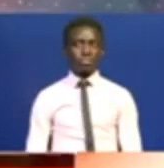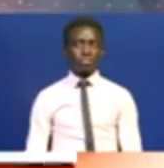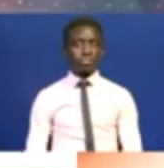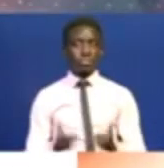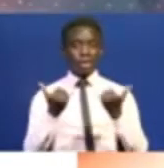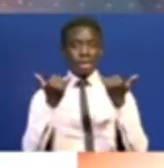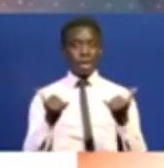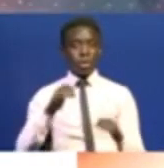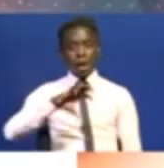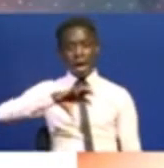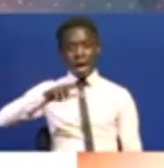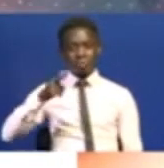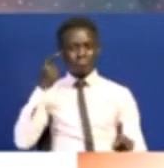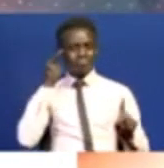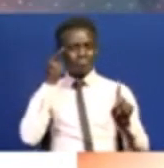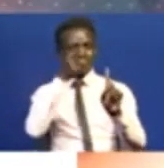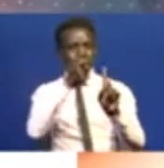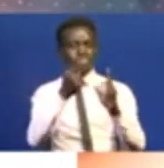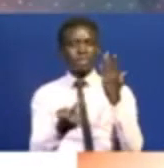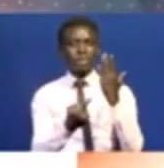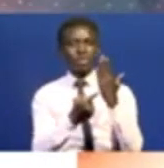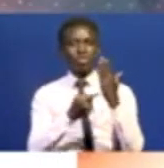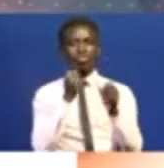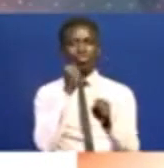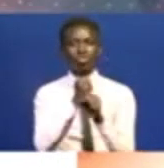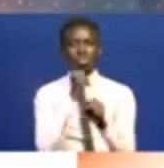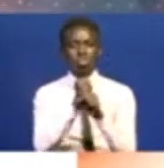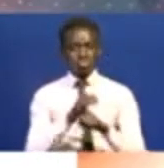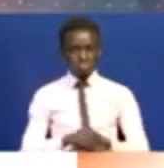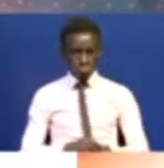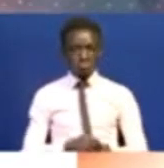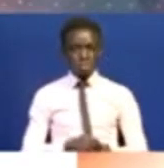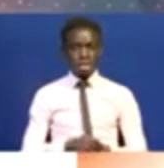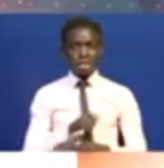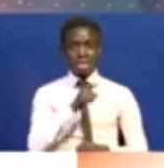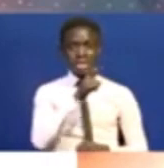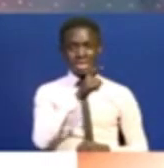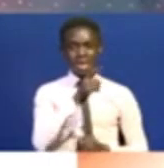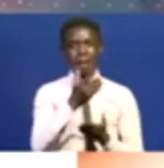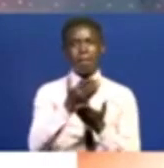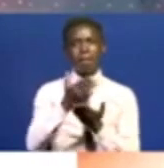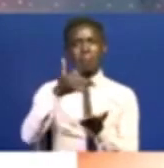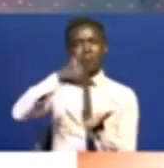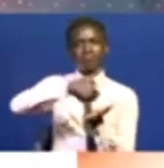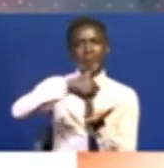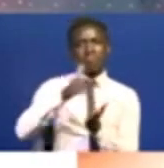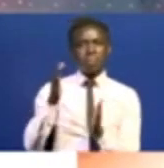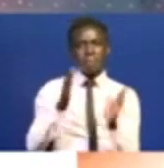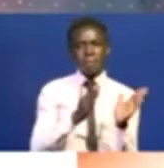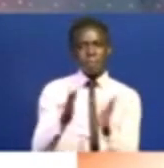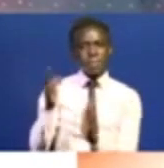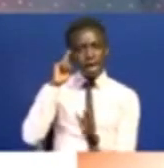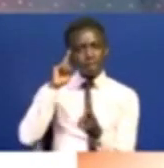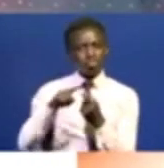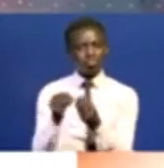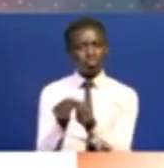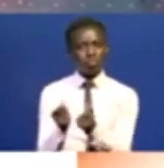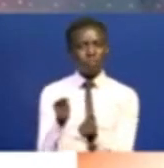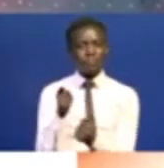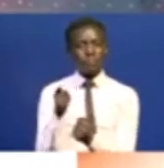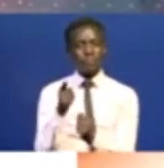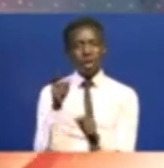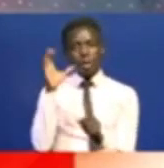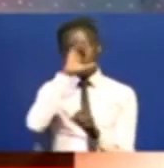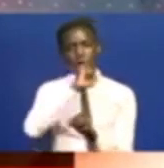Now, counties are targeting digital jobs as part of their plan to deal with bulging unemployment. The ICT sector